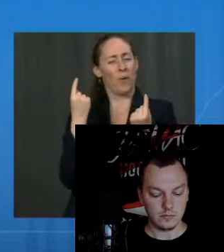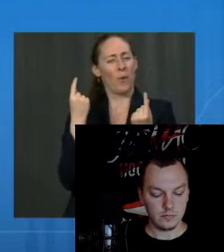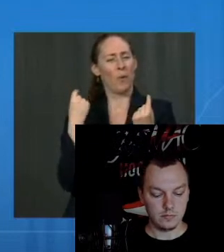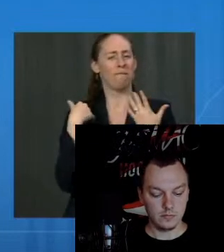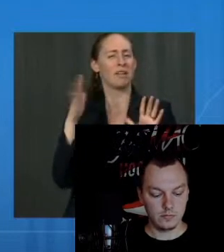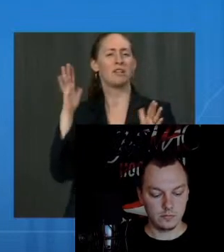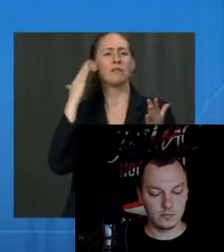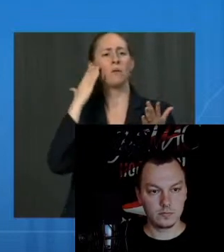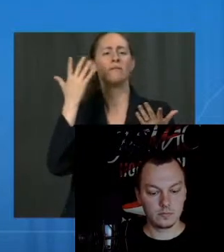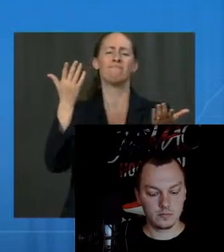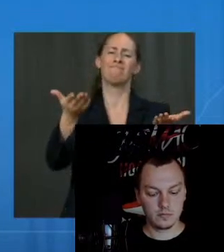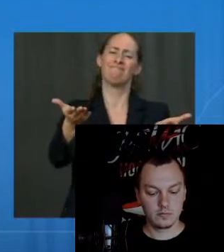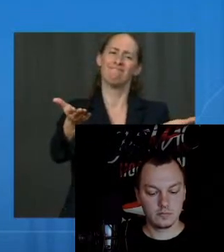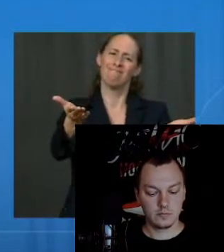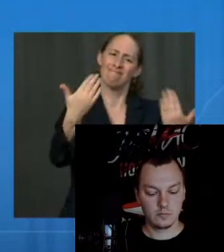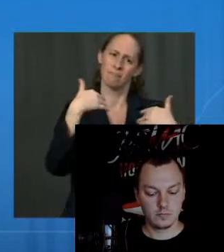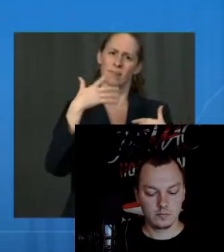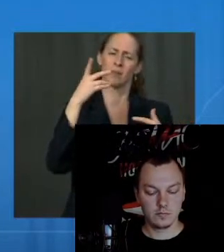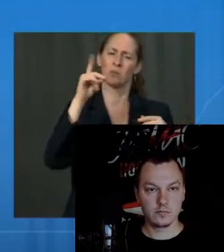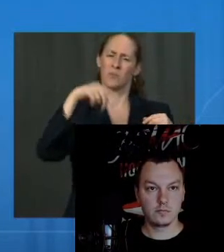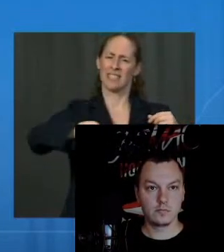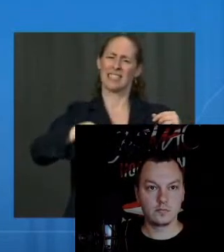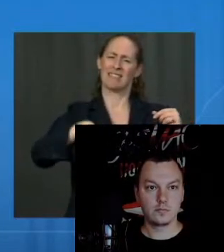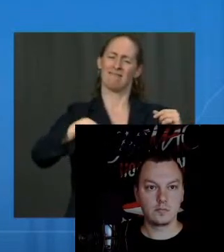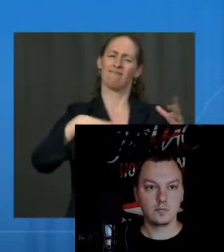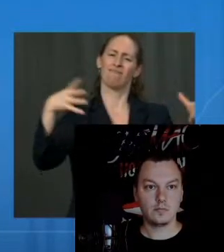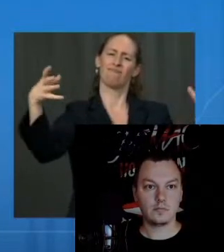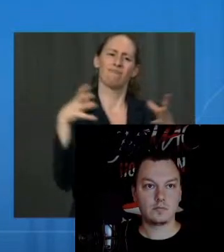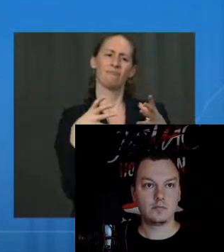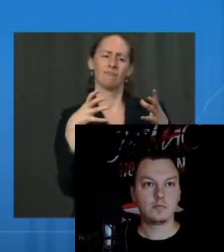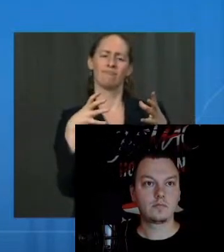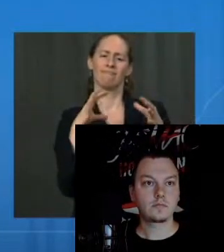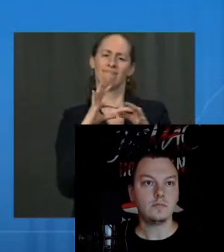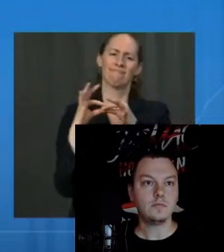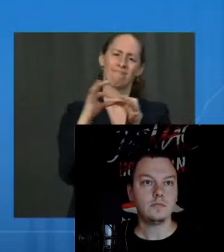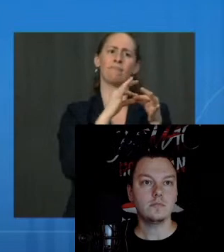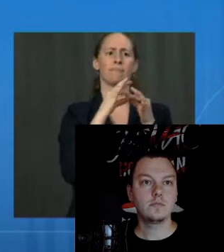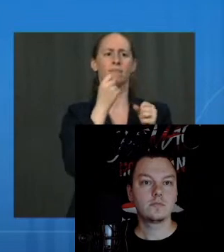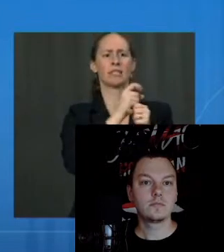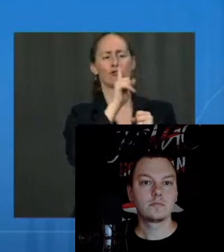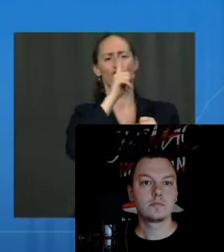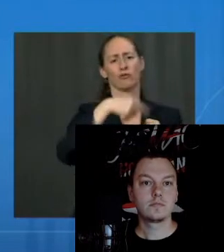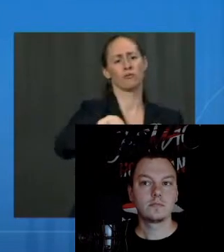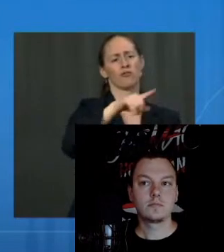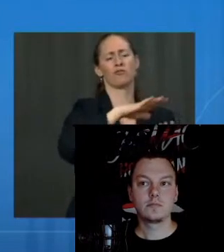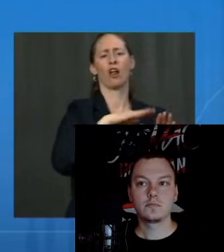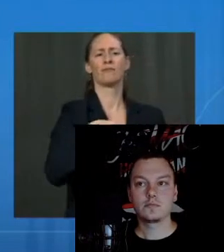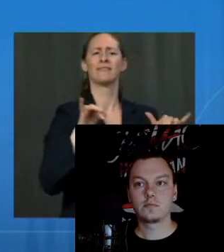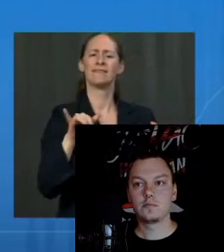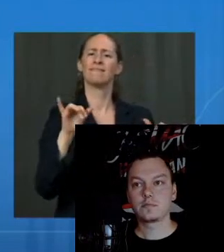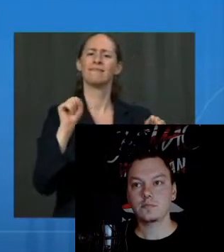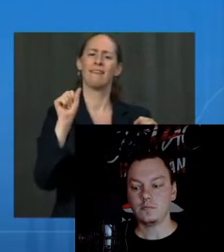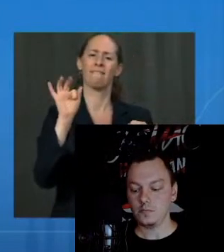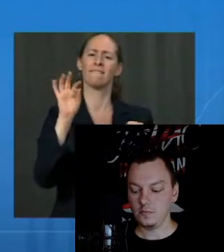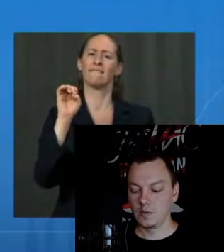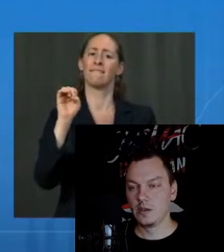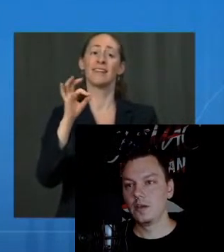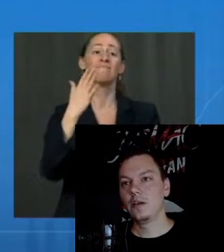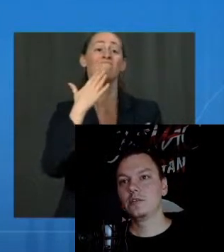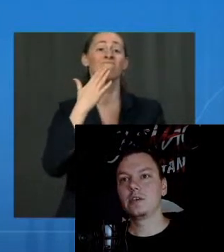to ensure fundamentally that our children and our future are safe. Thank you. I will now turn things over to Dr.